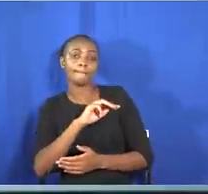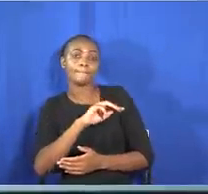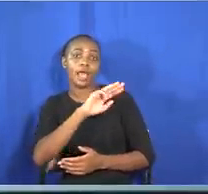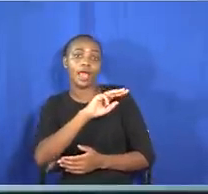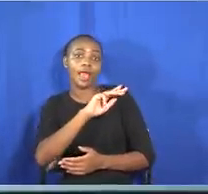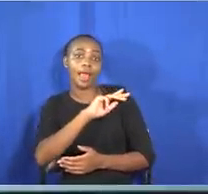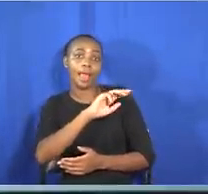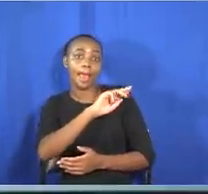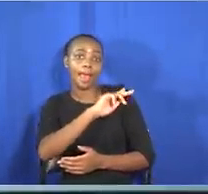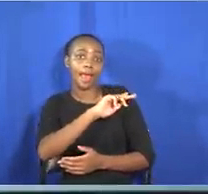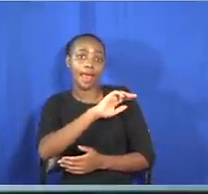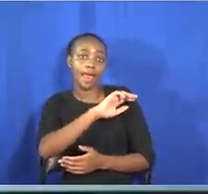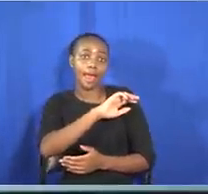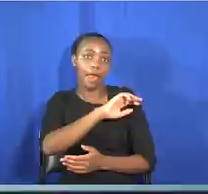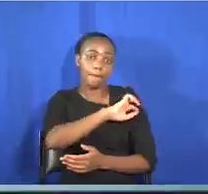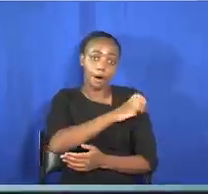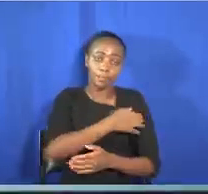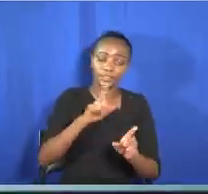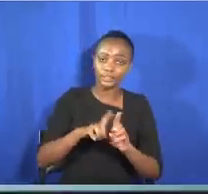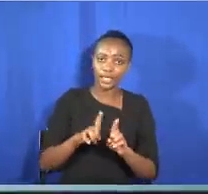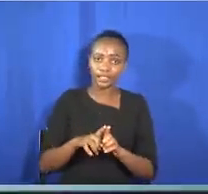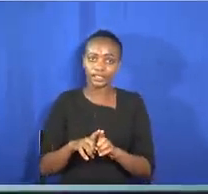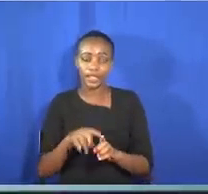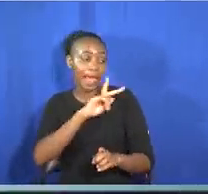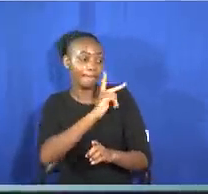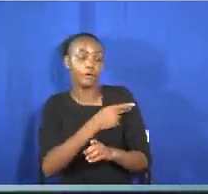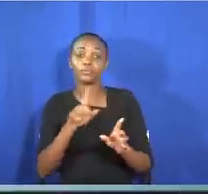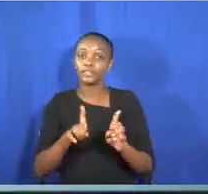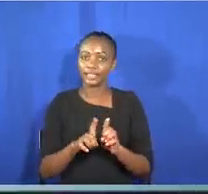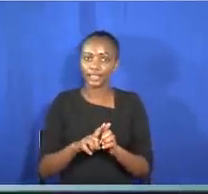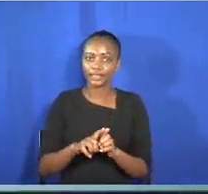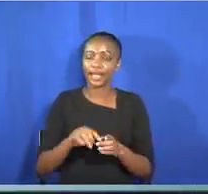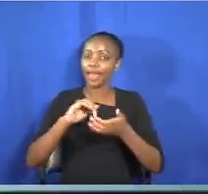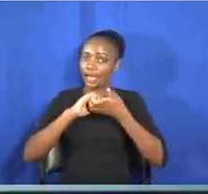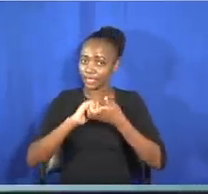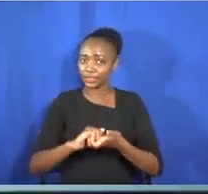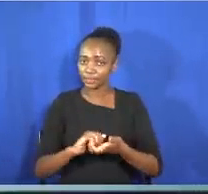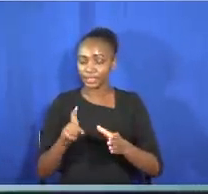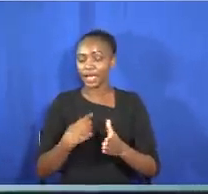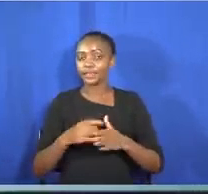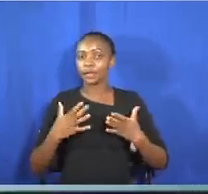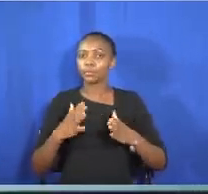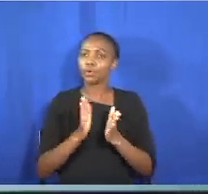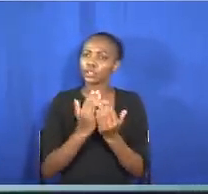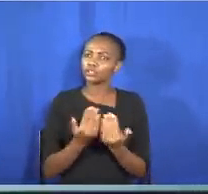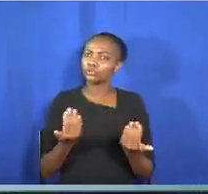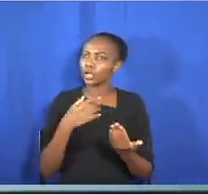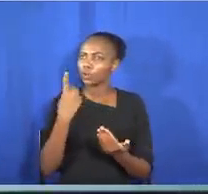empowerment and engagement. We need to engage the parents. And I know those who have already have children who are